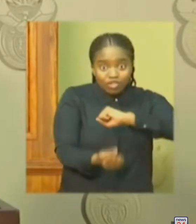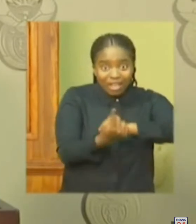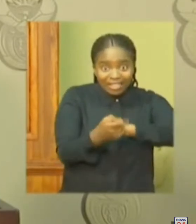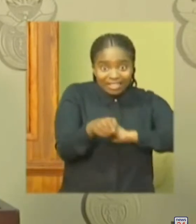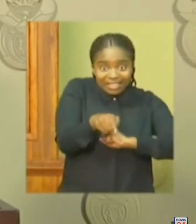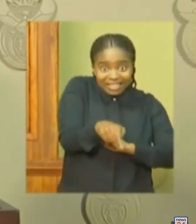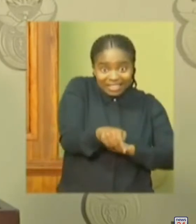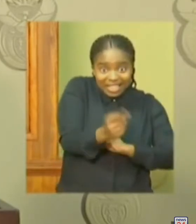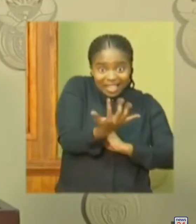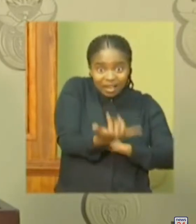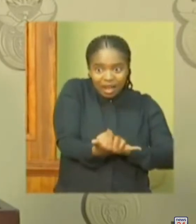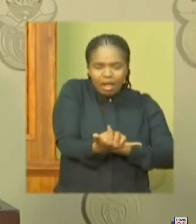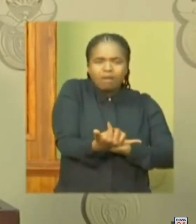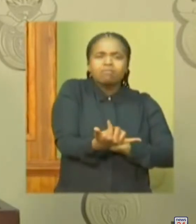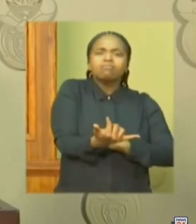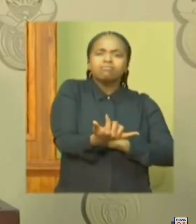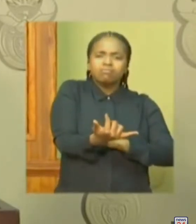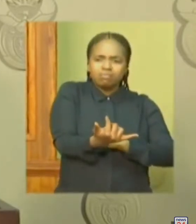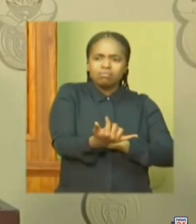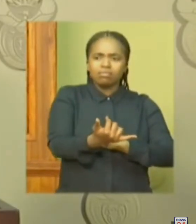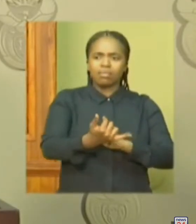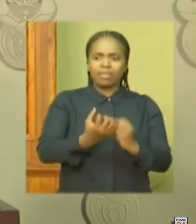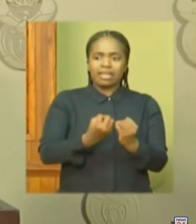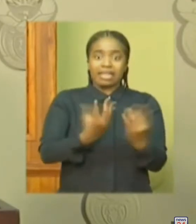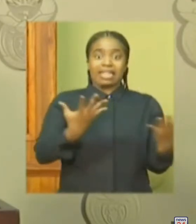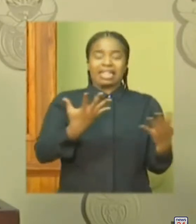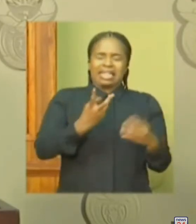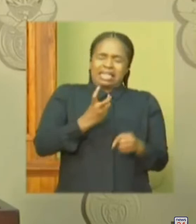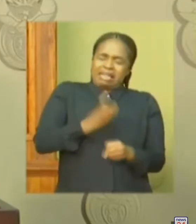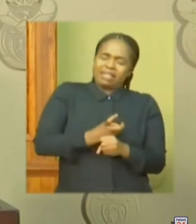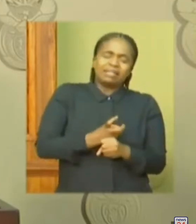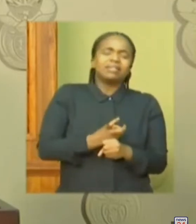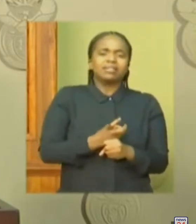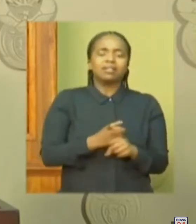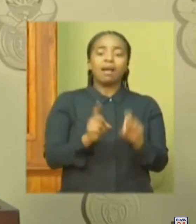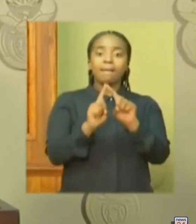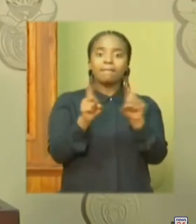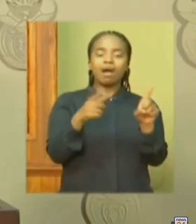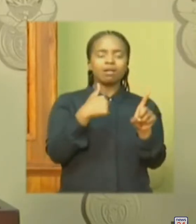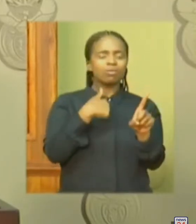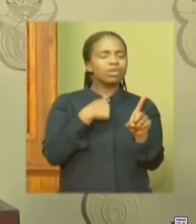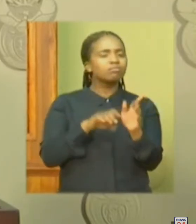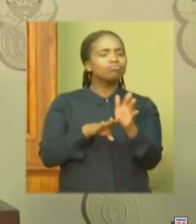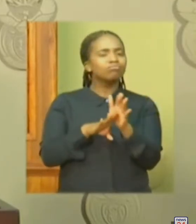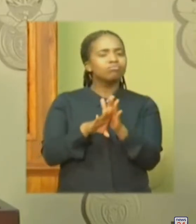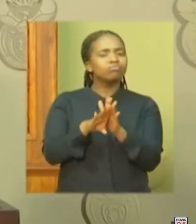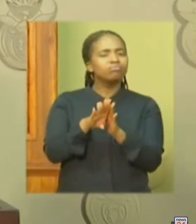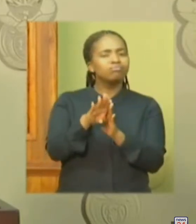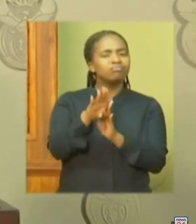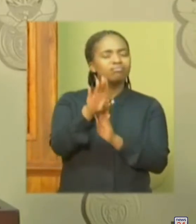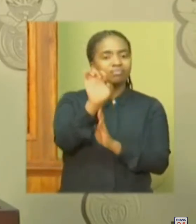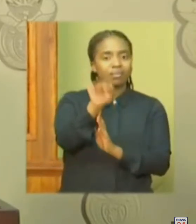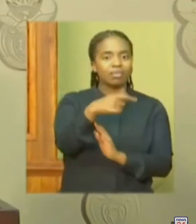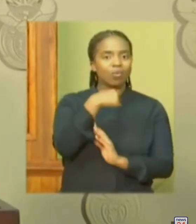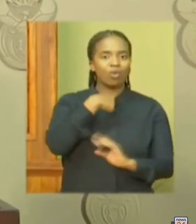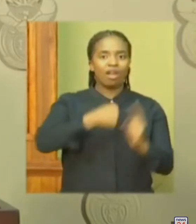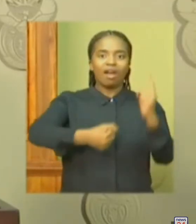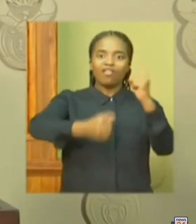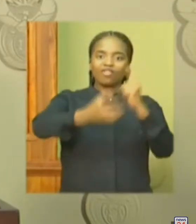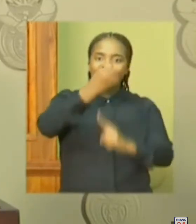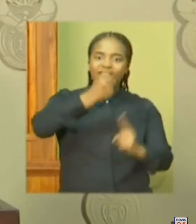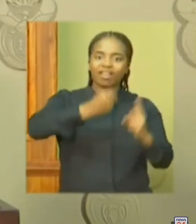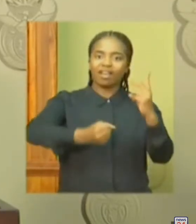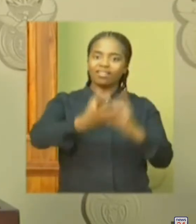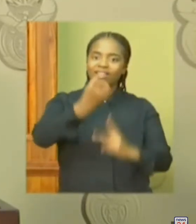presented us with enormous difficulties, but we are making progress and we are achieving